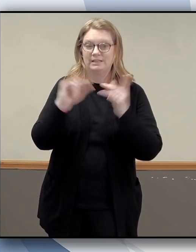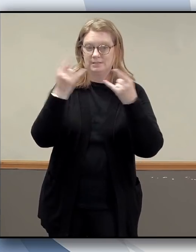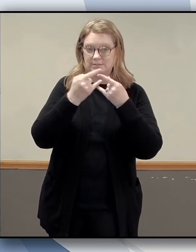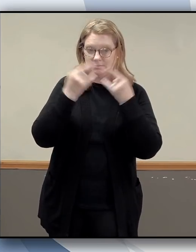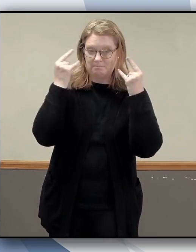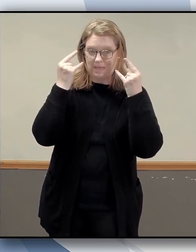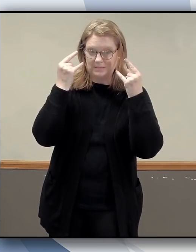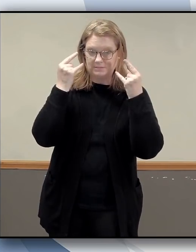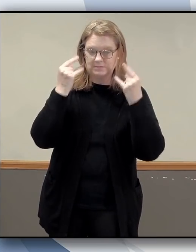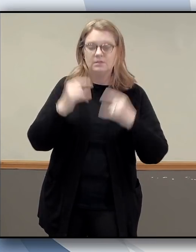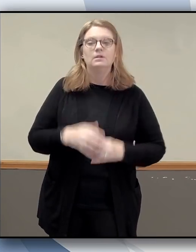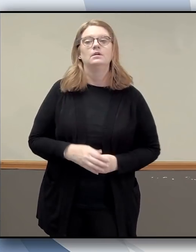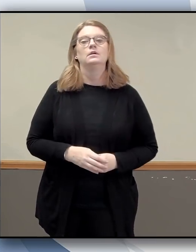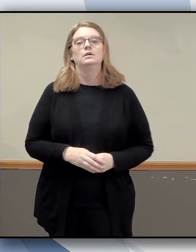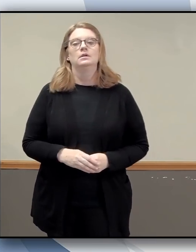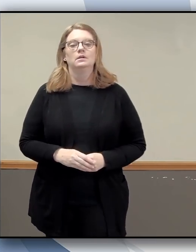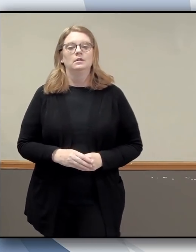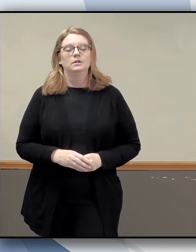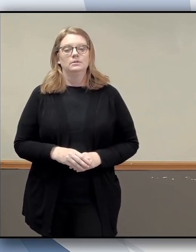that